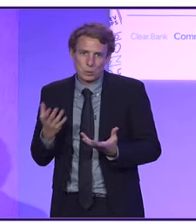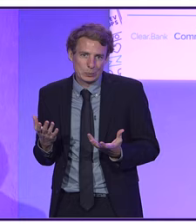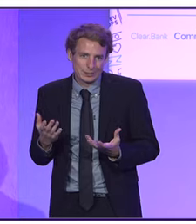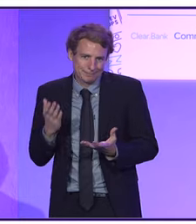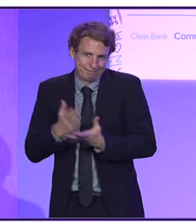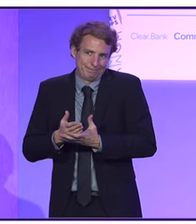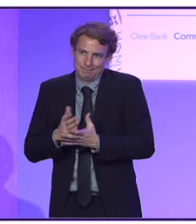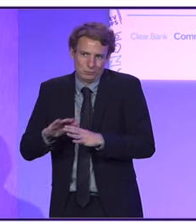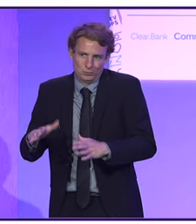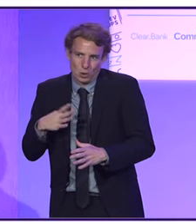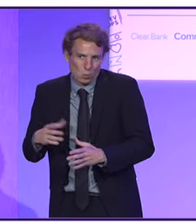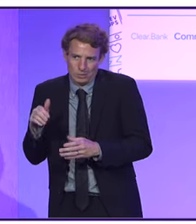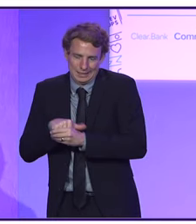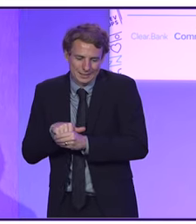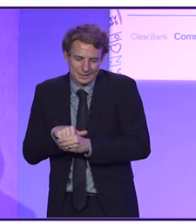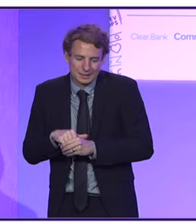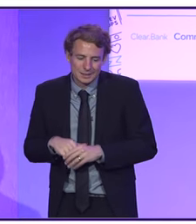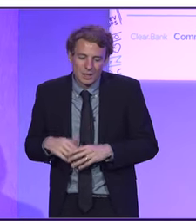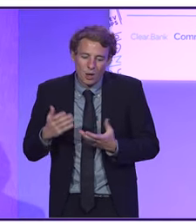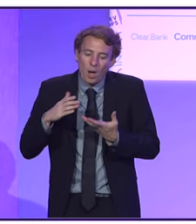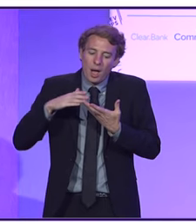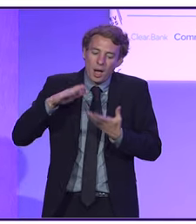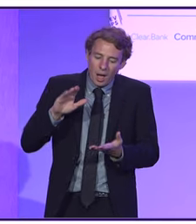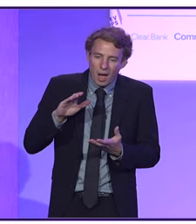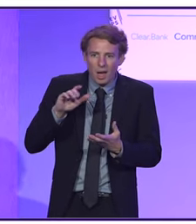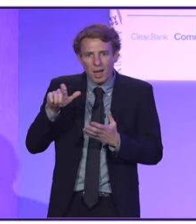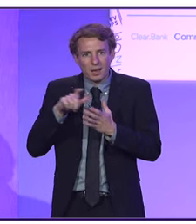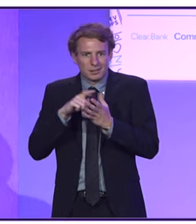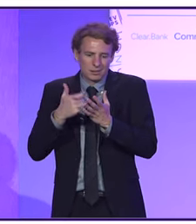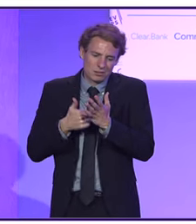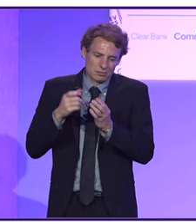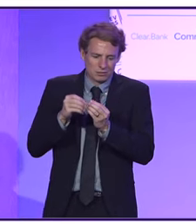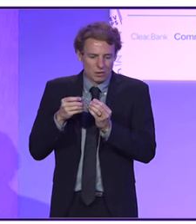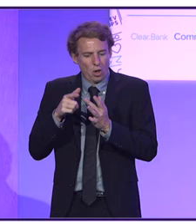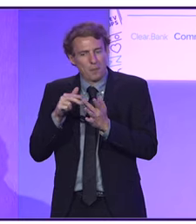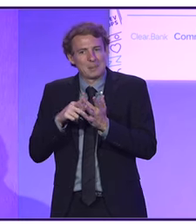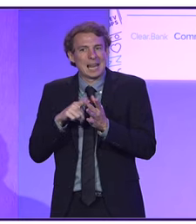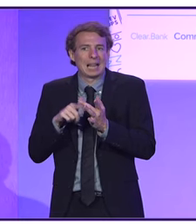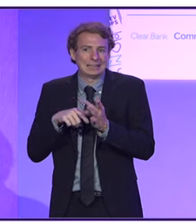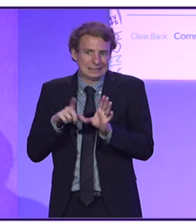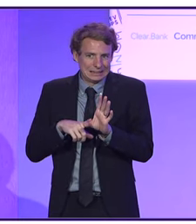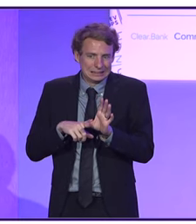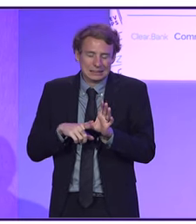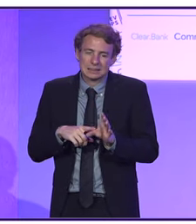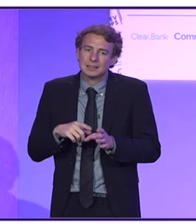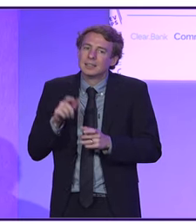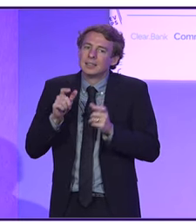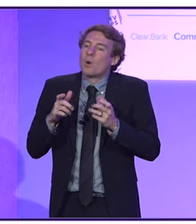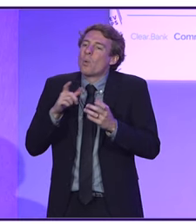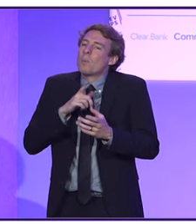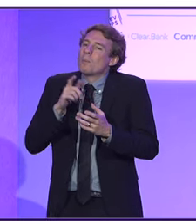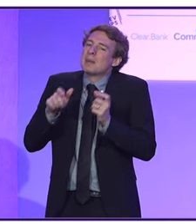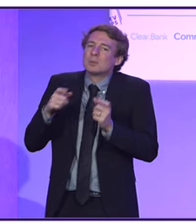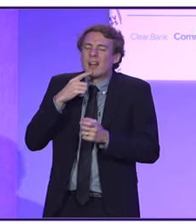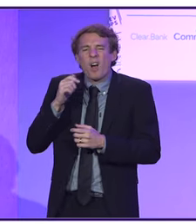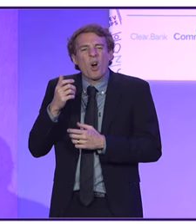useful, and it's a bit of a misconception. So people generally advocate for bigger log documents that have got everything you need in them, rather than lots and